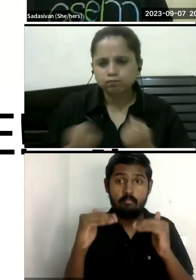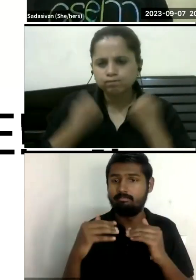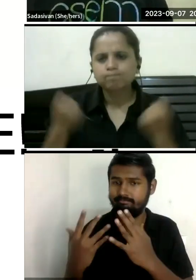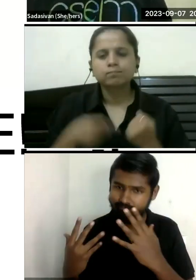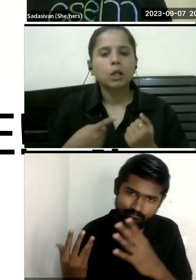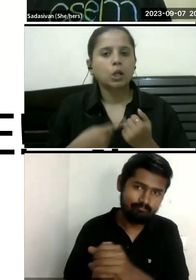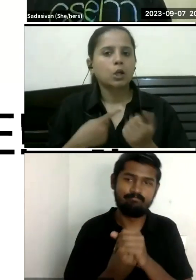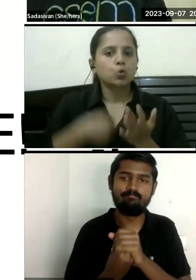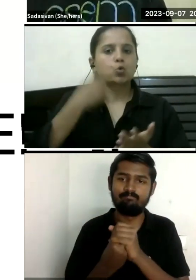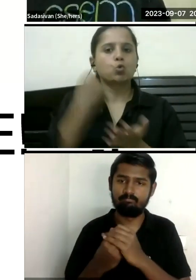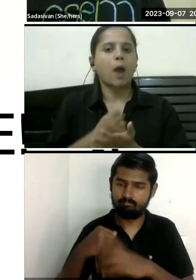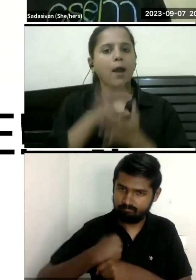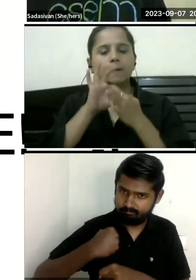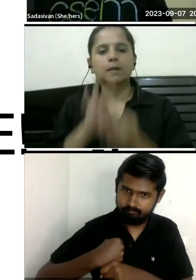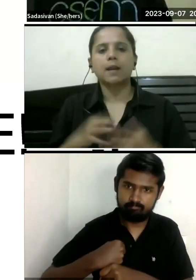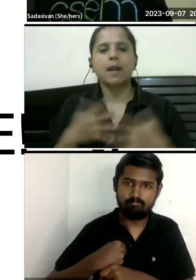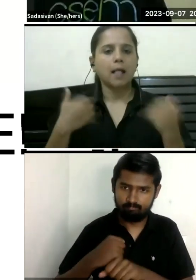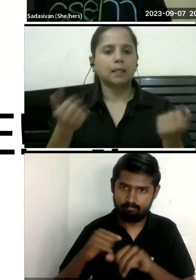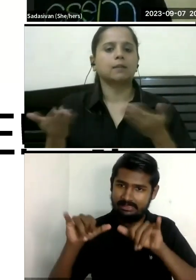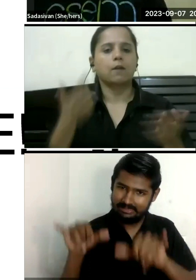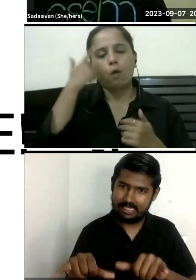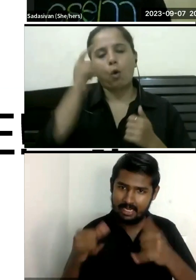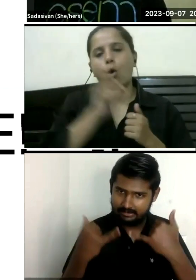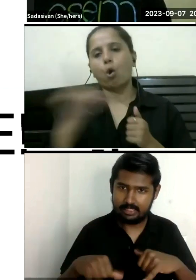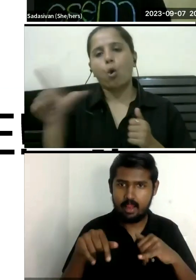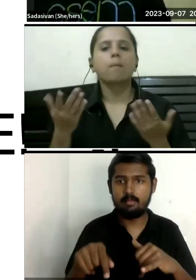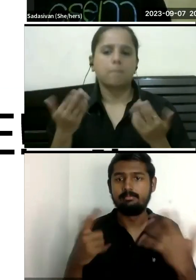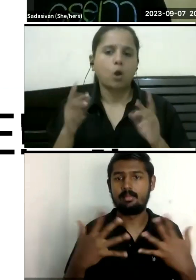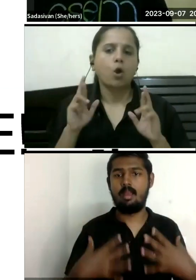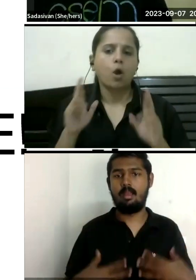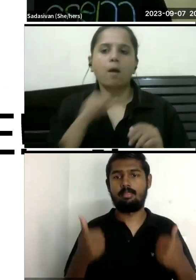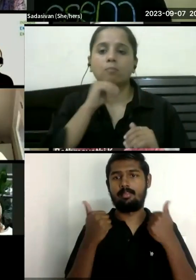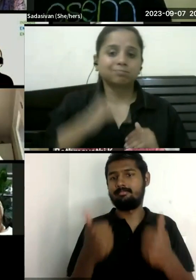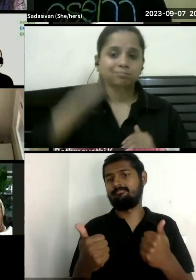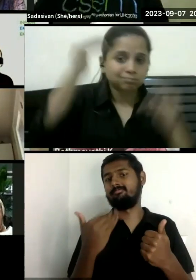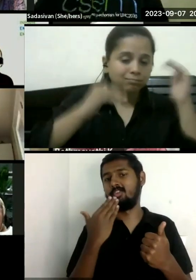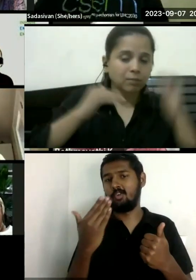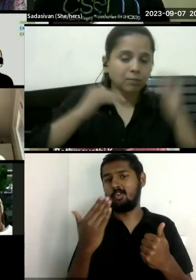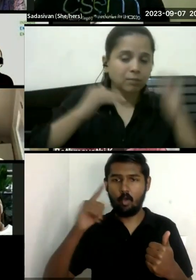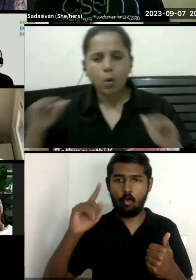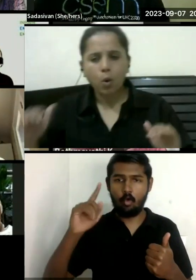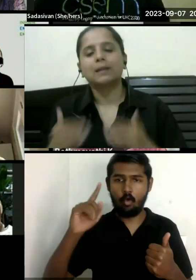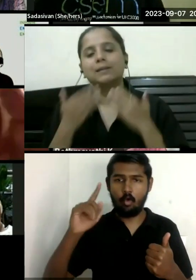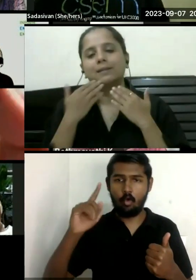health services for all persons, adults and children with rare diseases. Thank you very much.